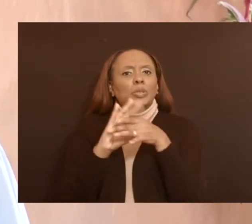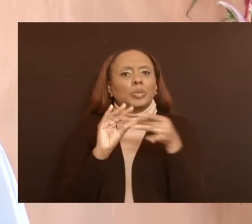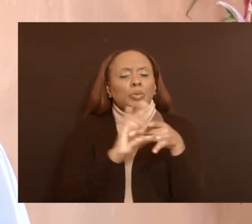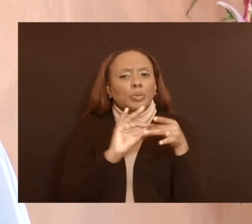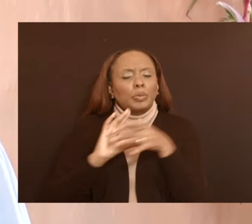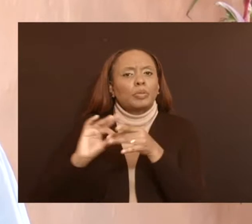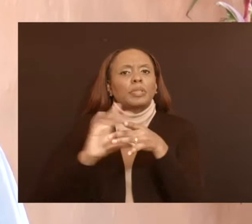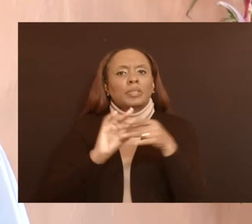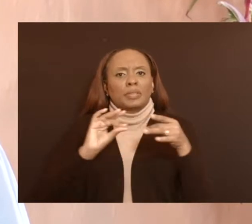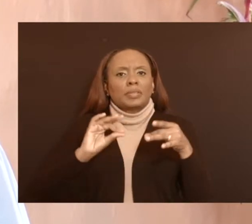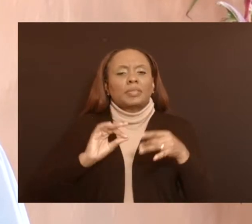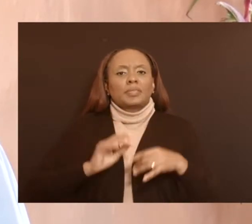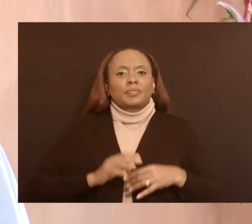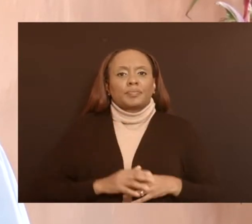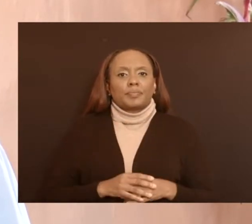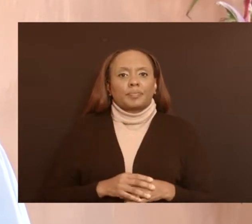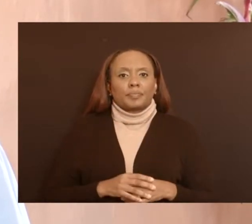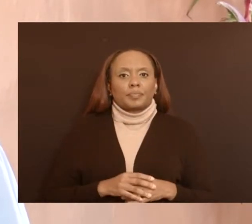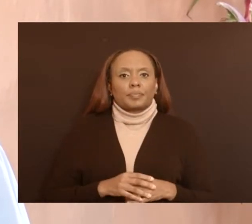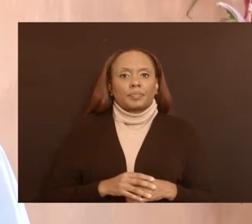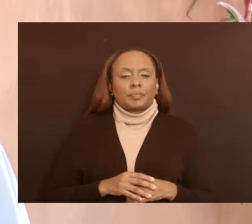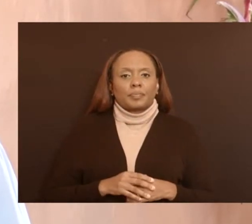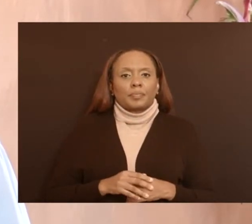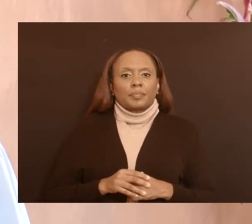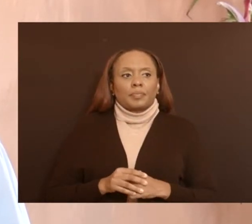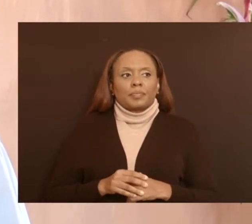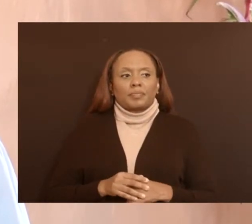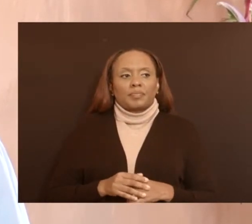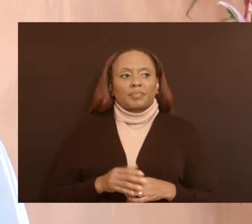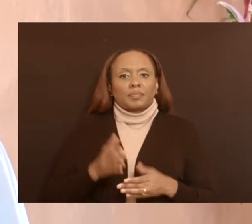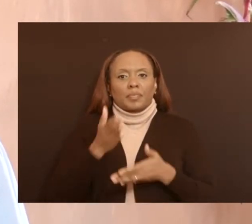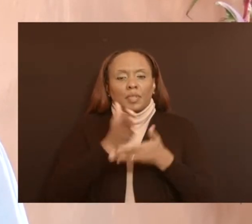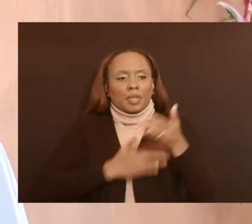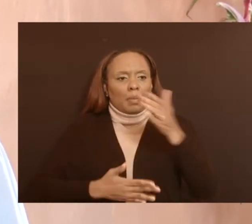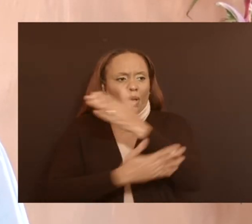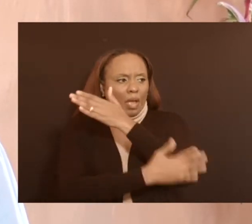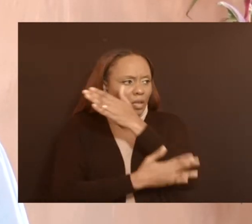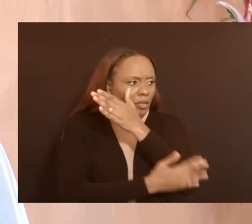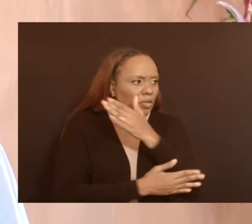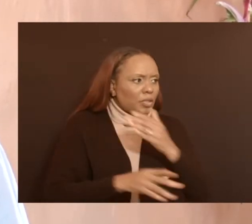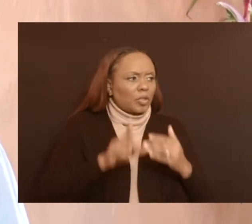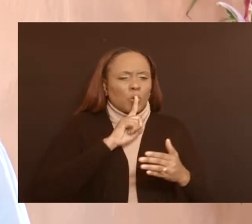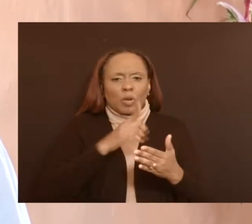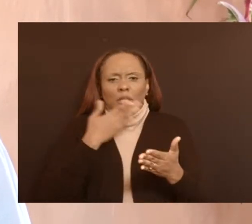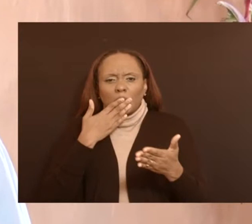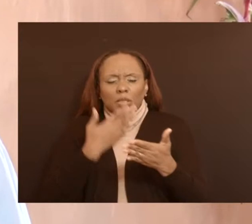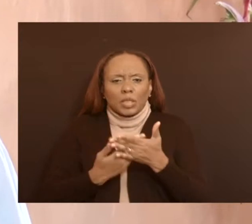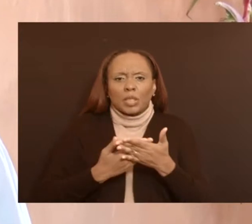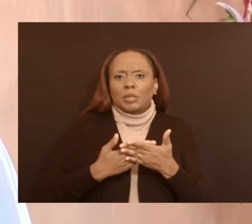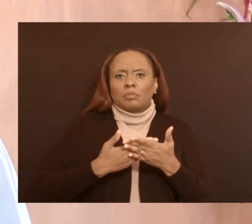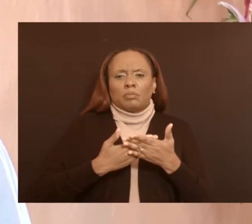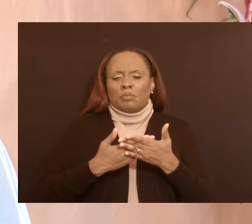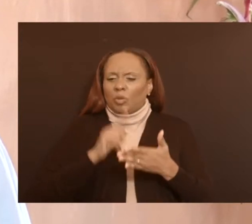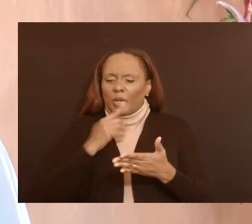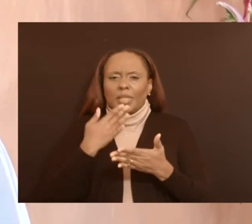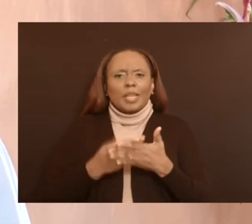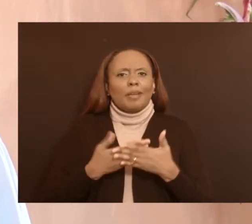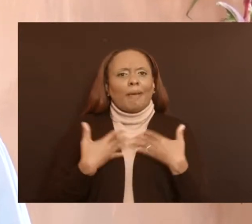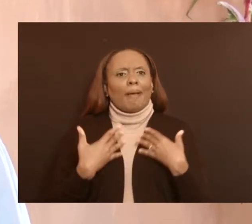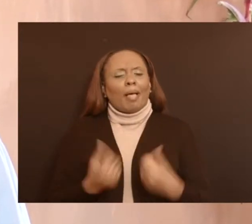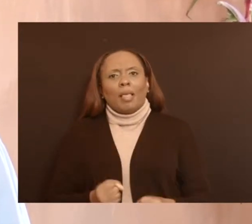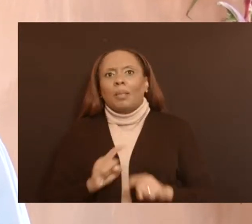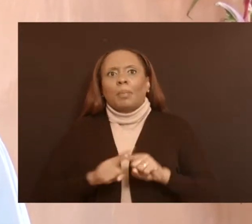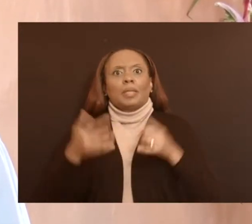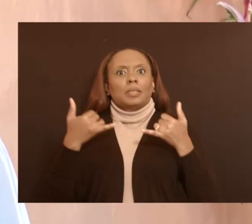that countries that had been doing very, very well for a period of time have suddenly come under severe